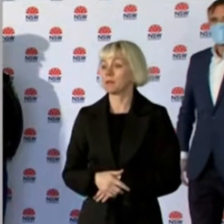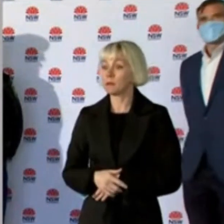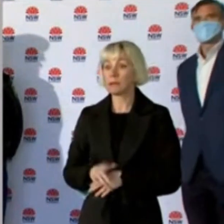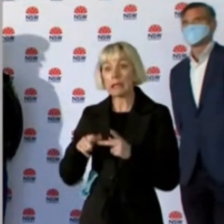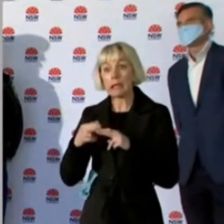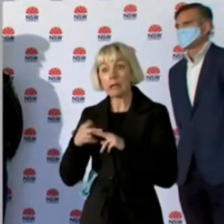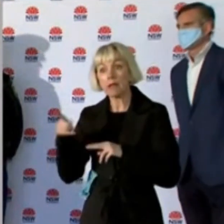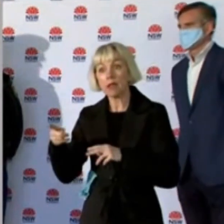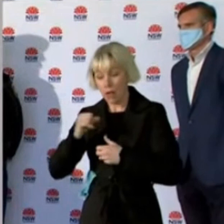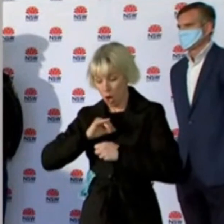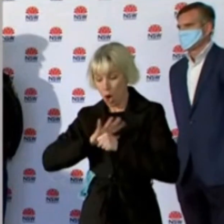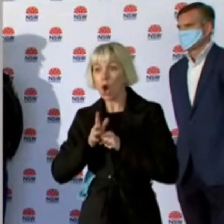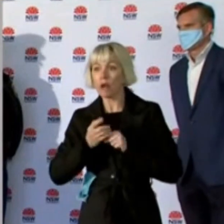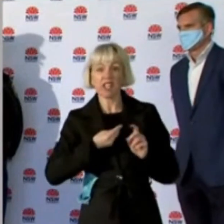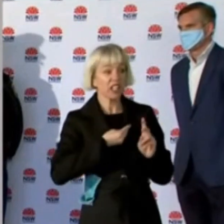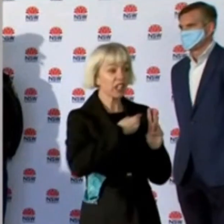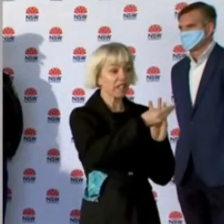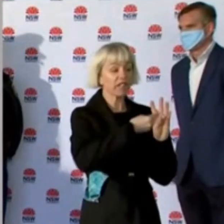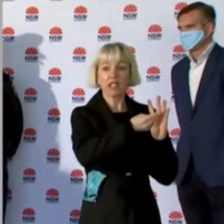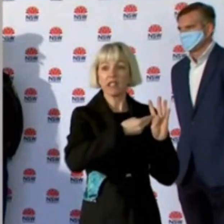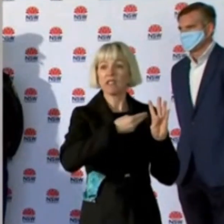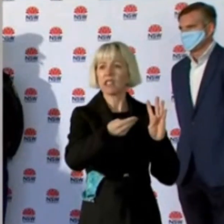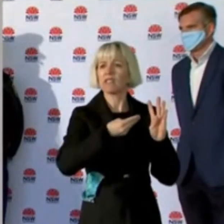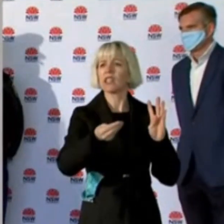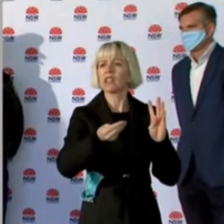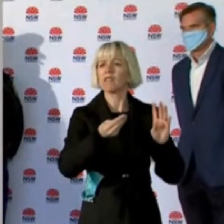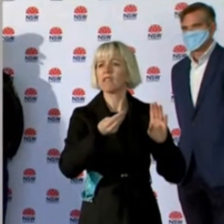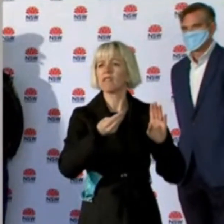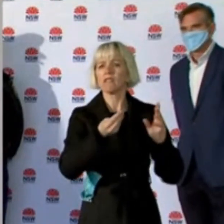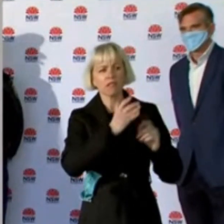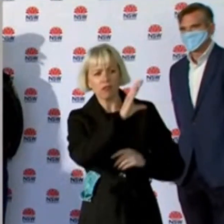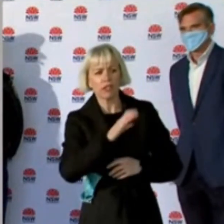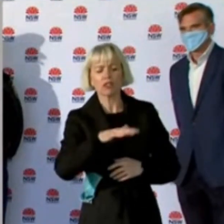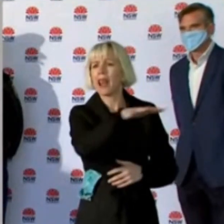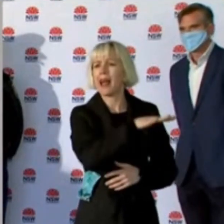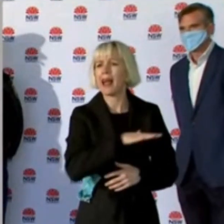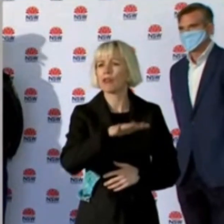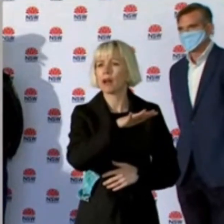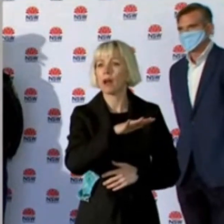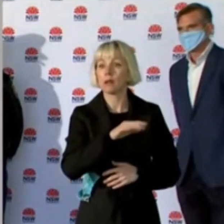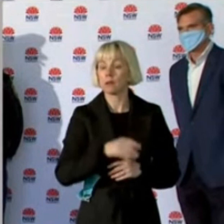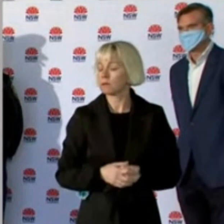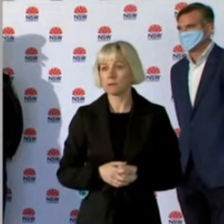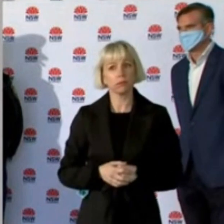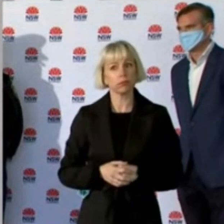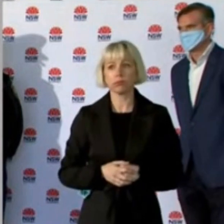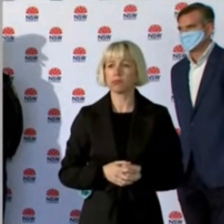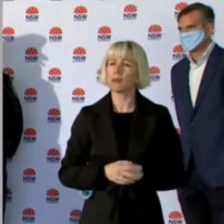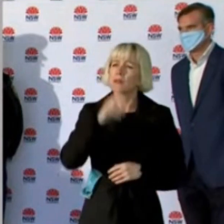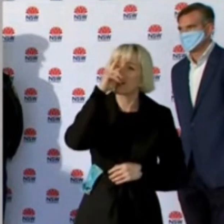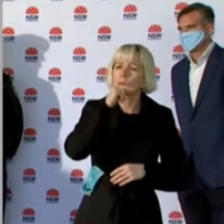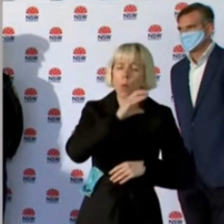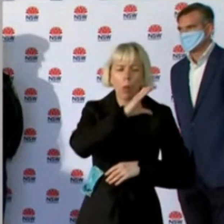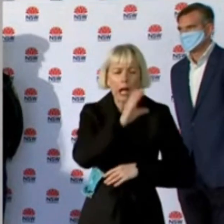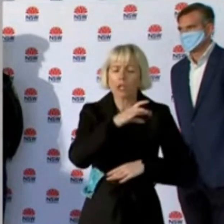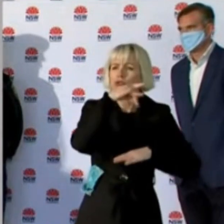Orange, but the Central West, and put it at risk regional rural New South Wales, where the health system would be completely swamped if we had